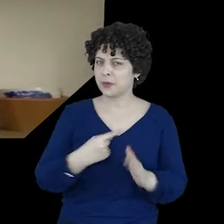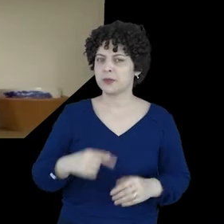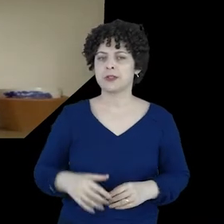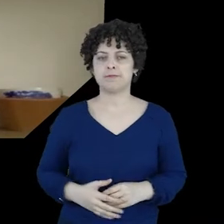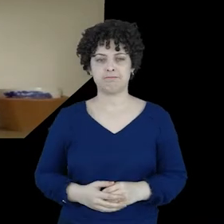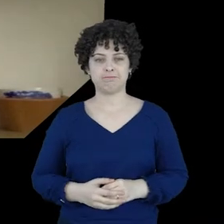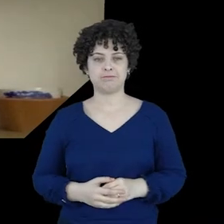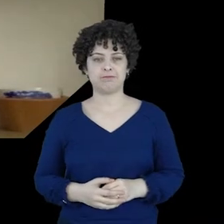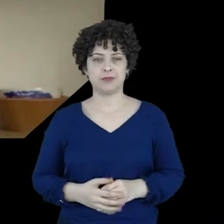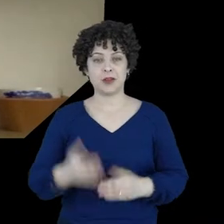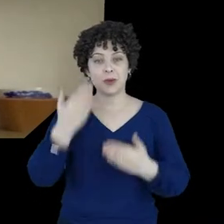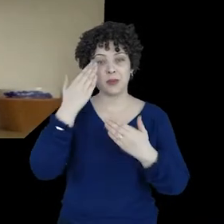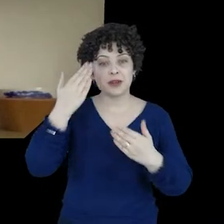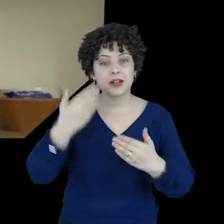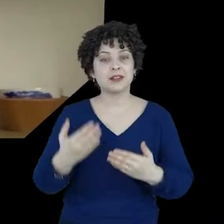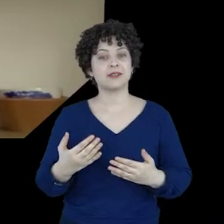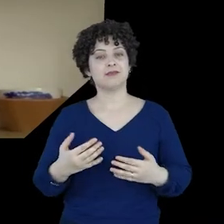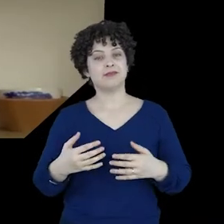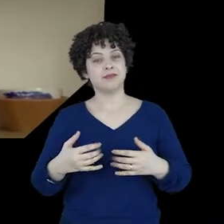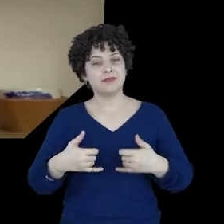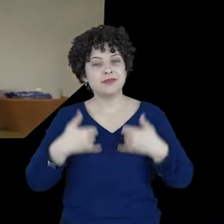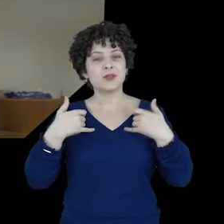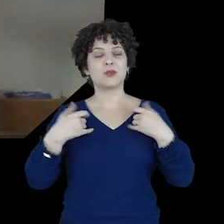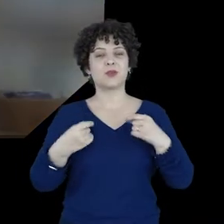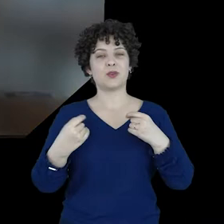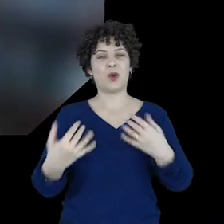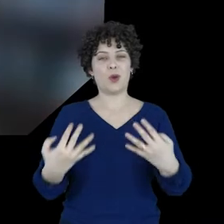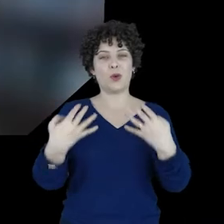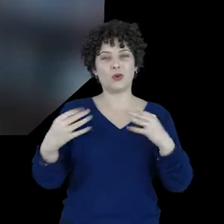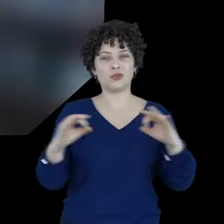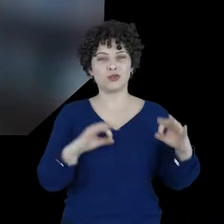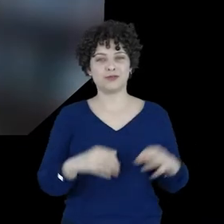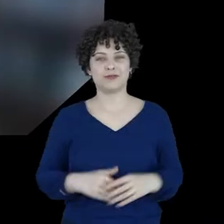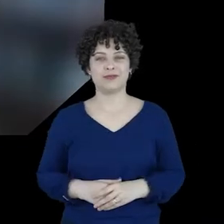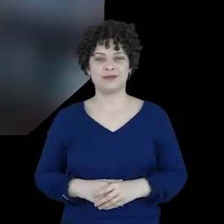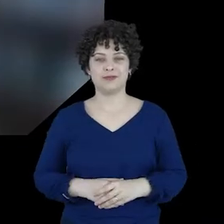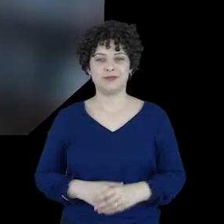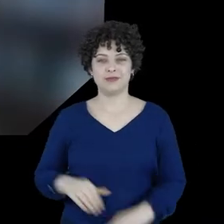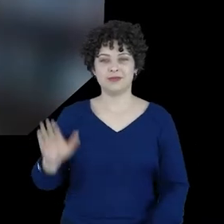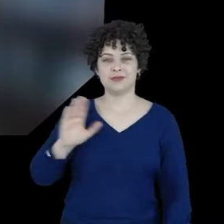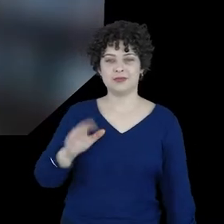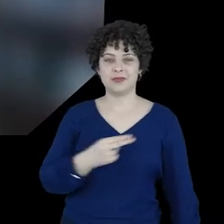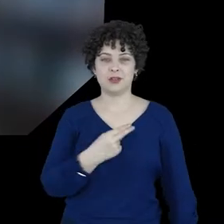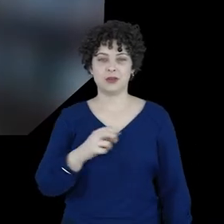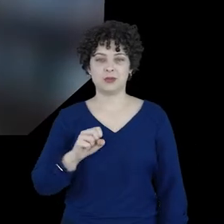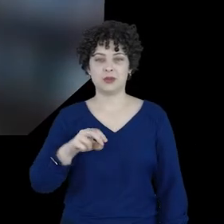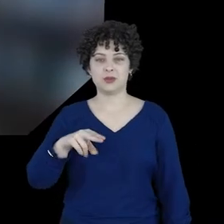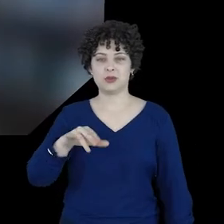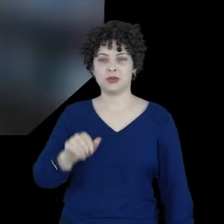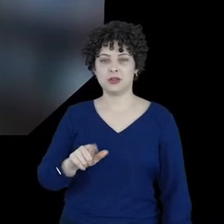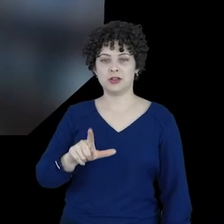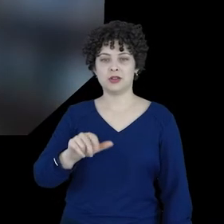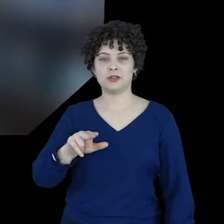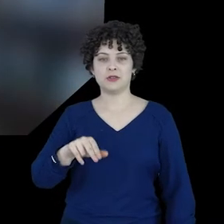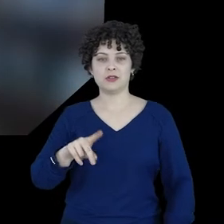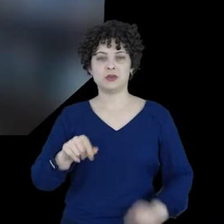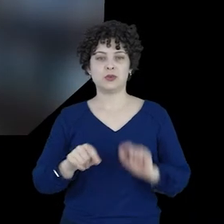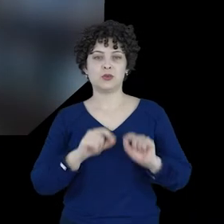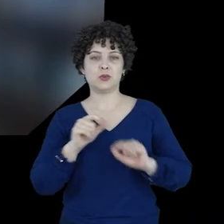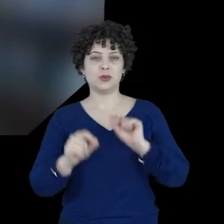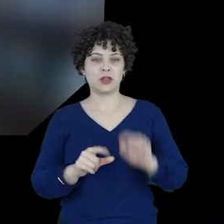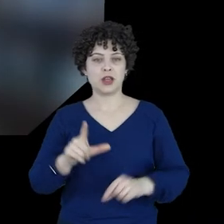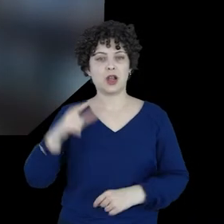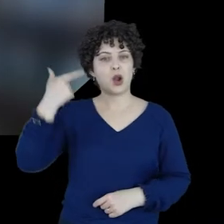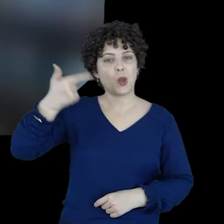queries. Thank you for the privilege and for listening to me today. Hello, my name is Sonia Livingstone at the London